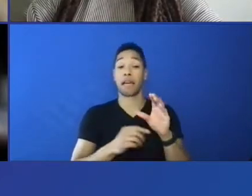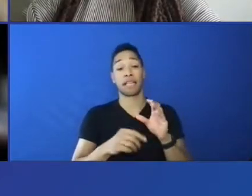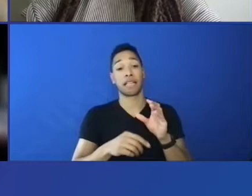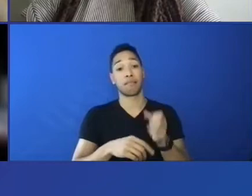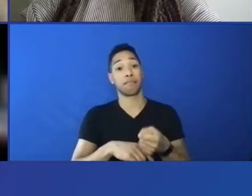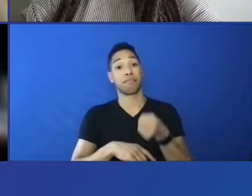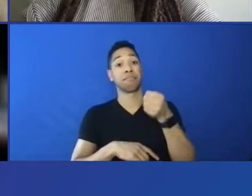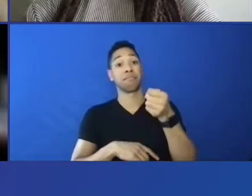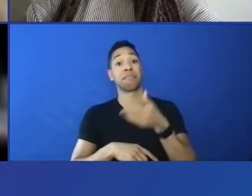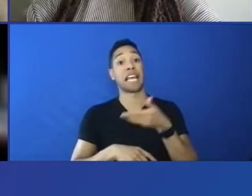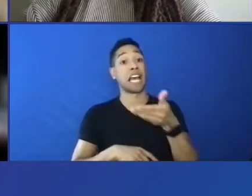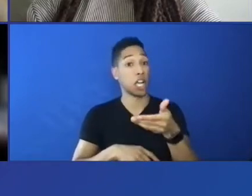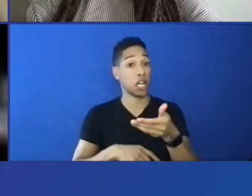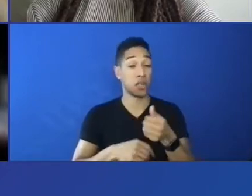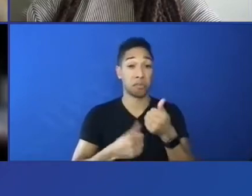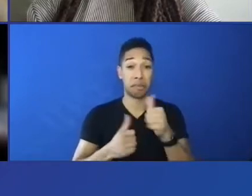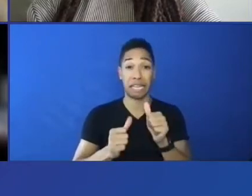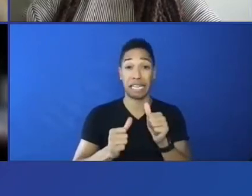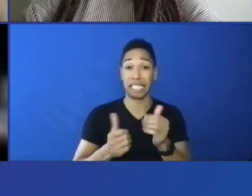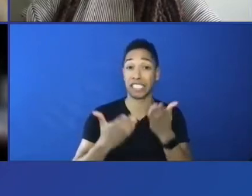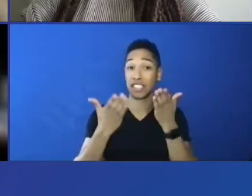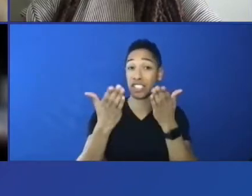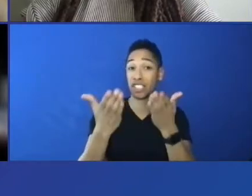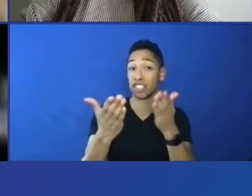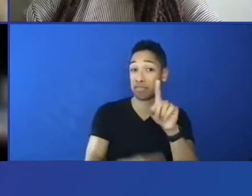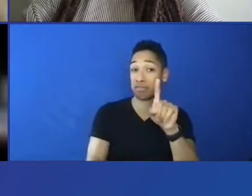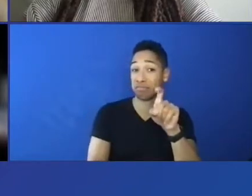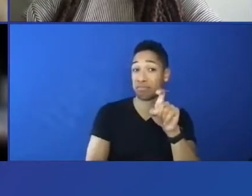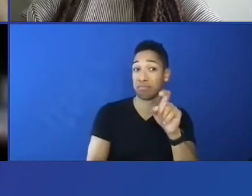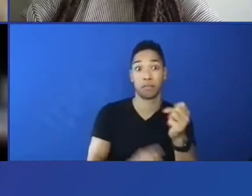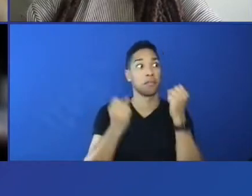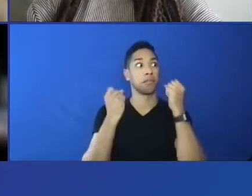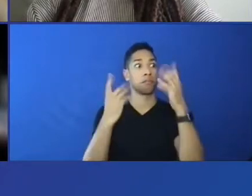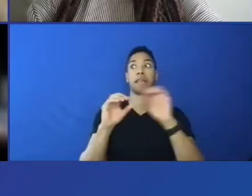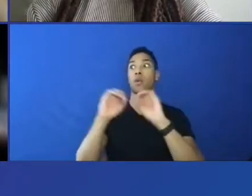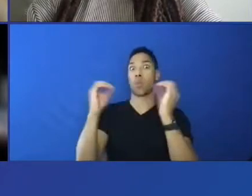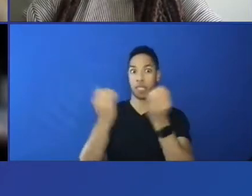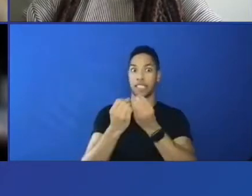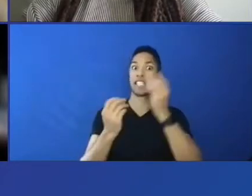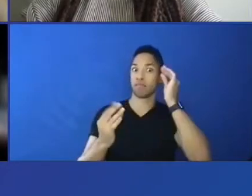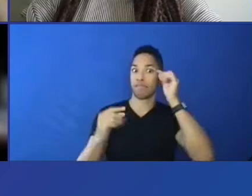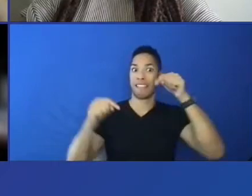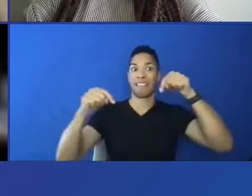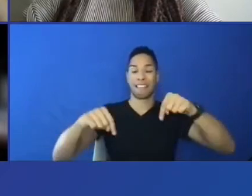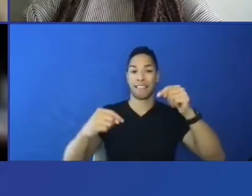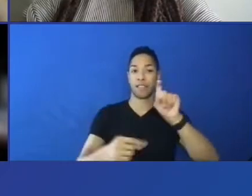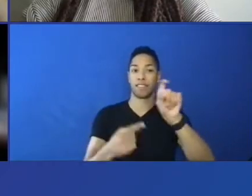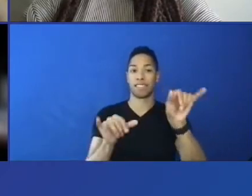not, any guidance you have for them? Because a lot of organizations are contemplating this question.